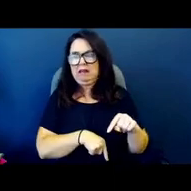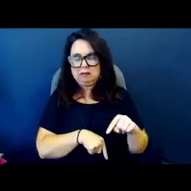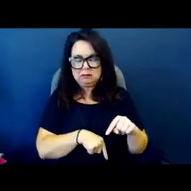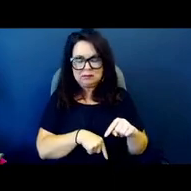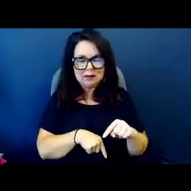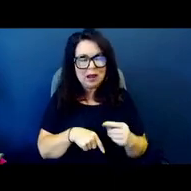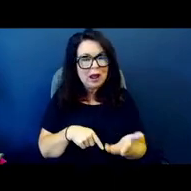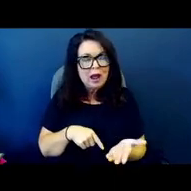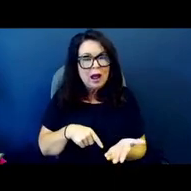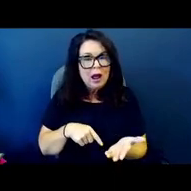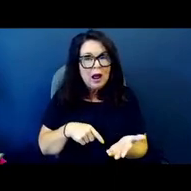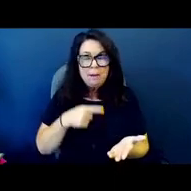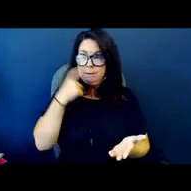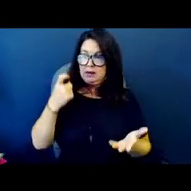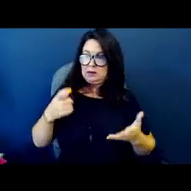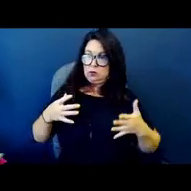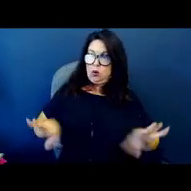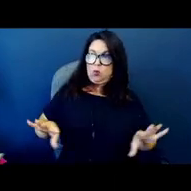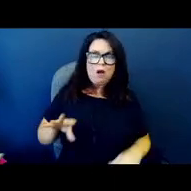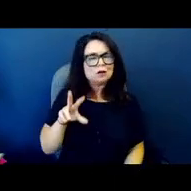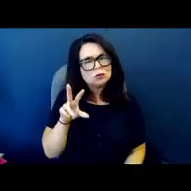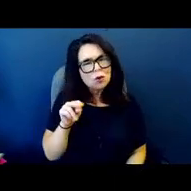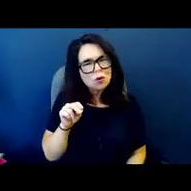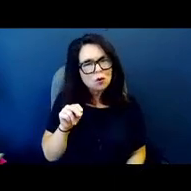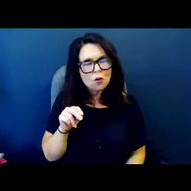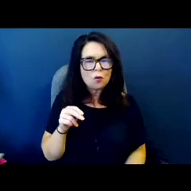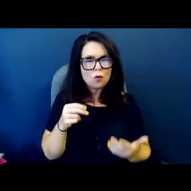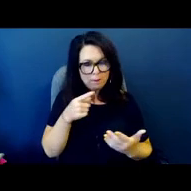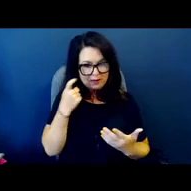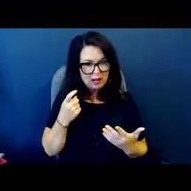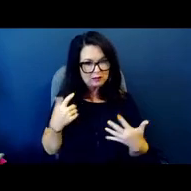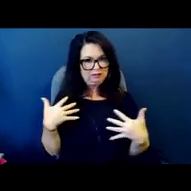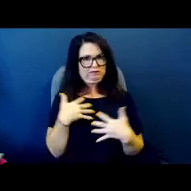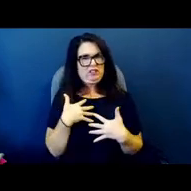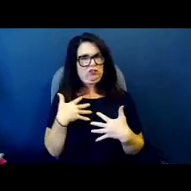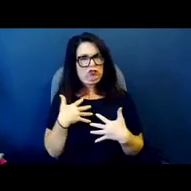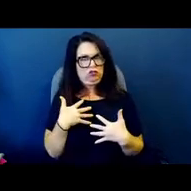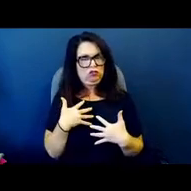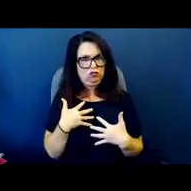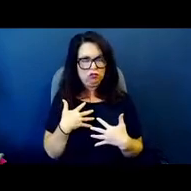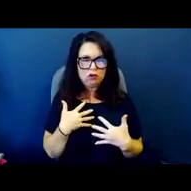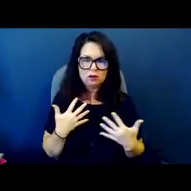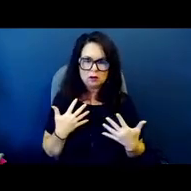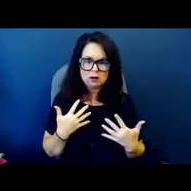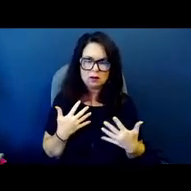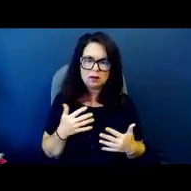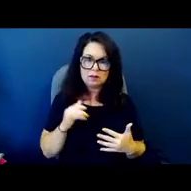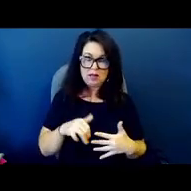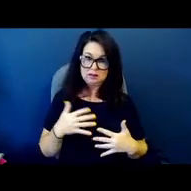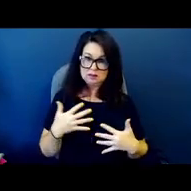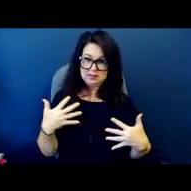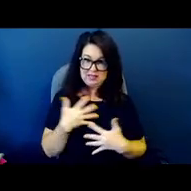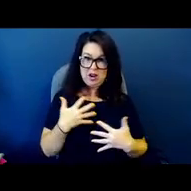I didn't want to, but because I was fearful. It's scary sometimes